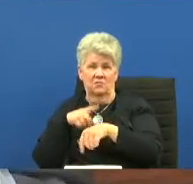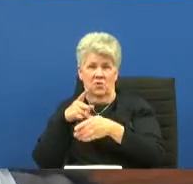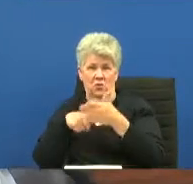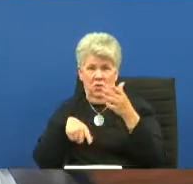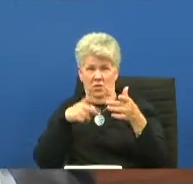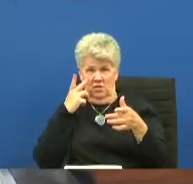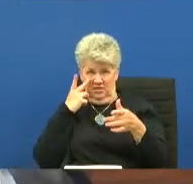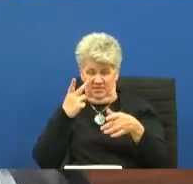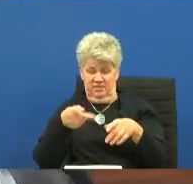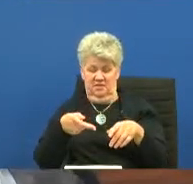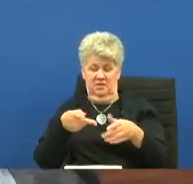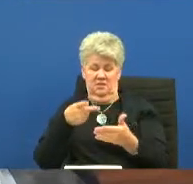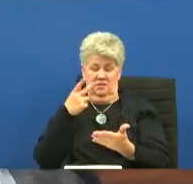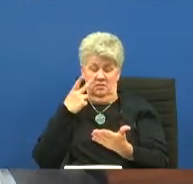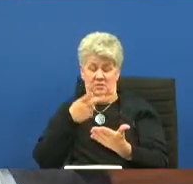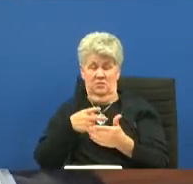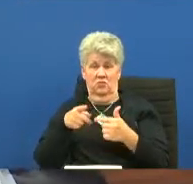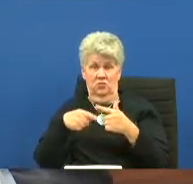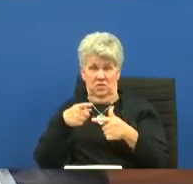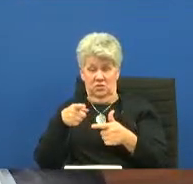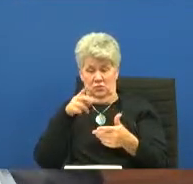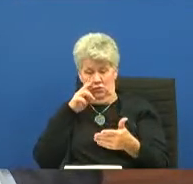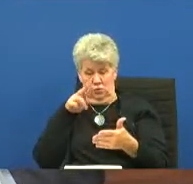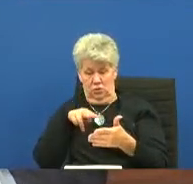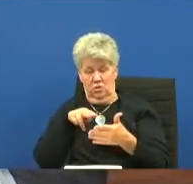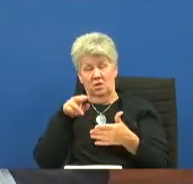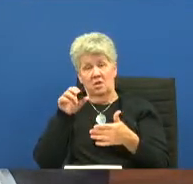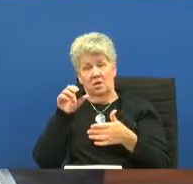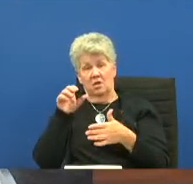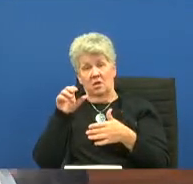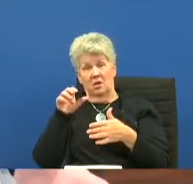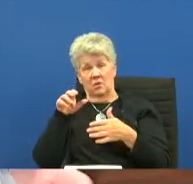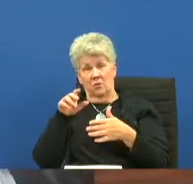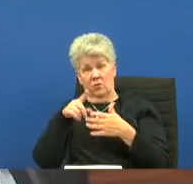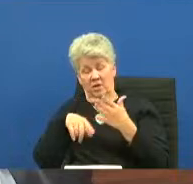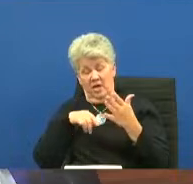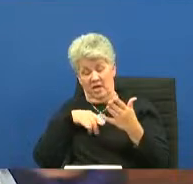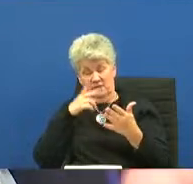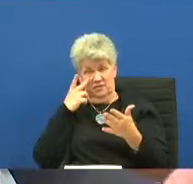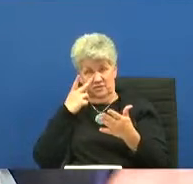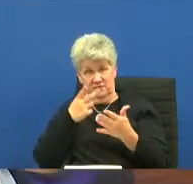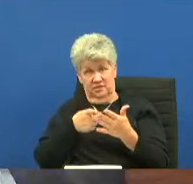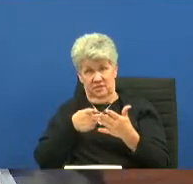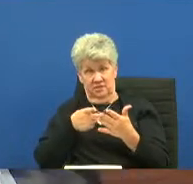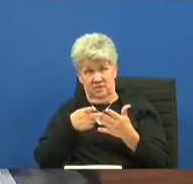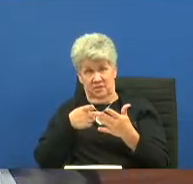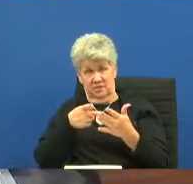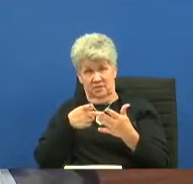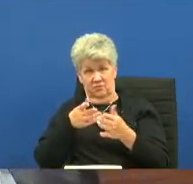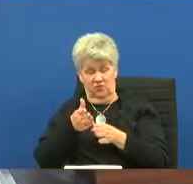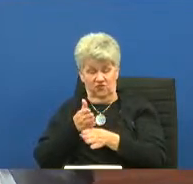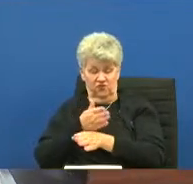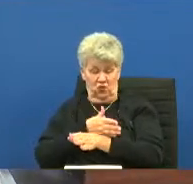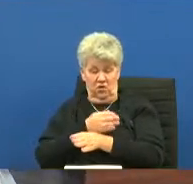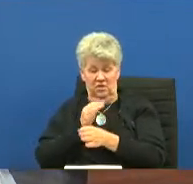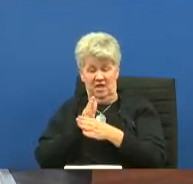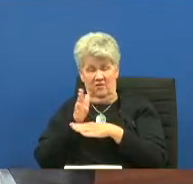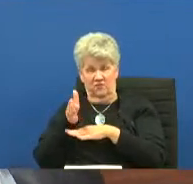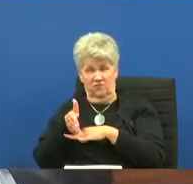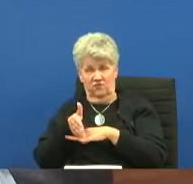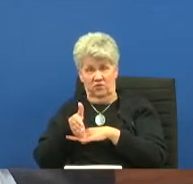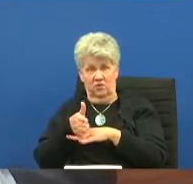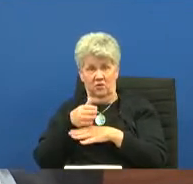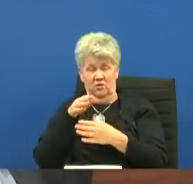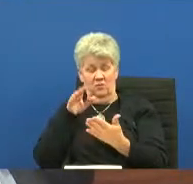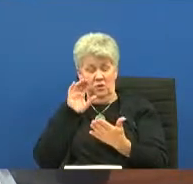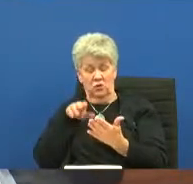see on Google Maps when you do a street view. So what I'm seeing kind of some before and afters. And it is a